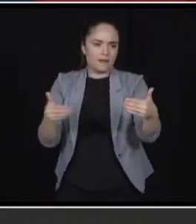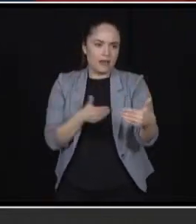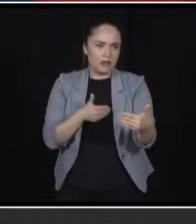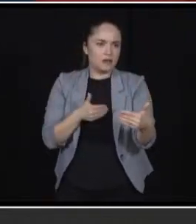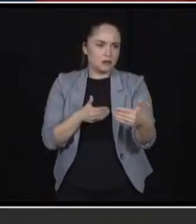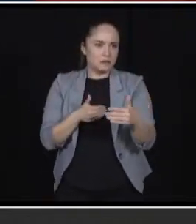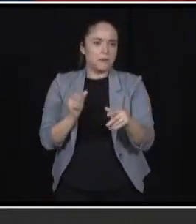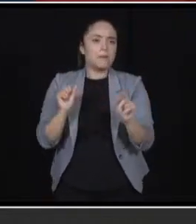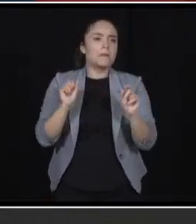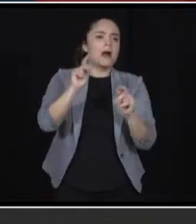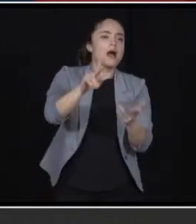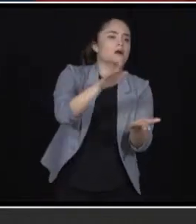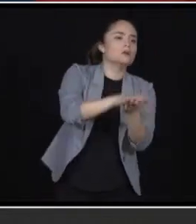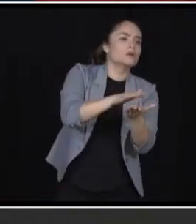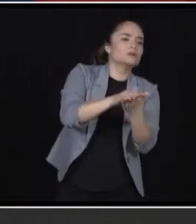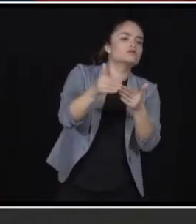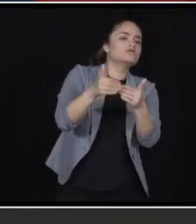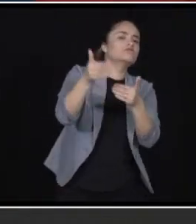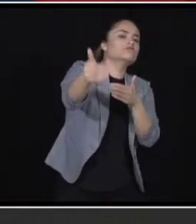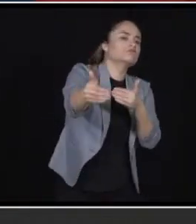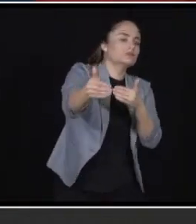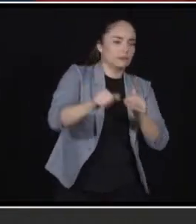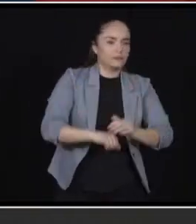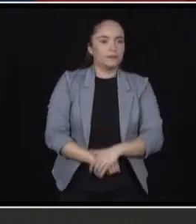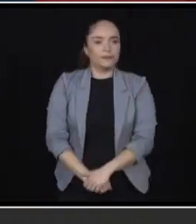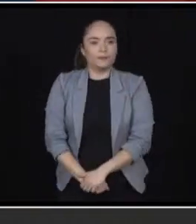school. Follow-up?